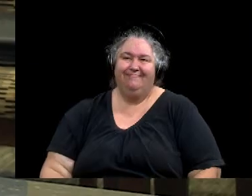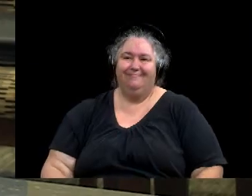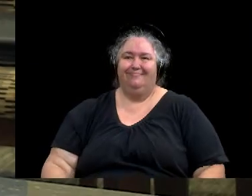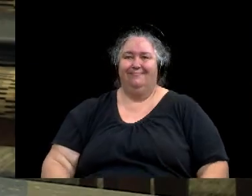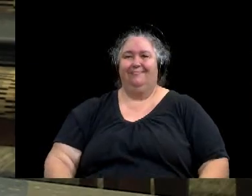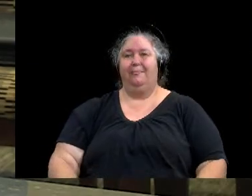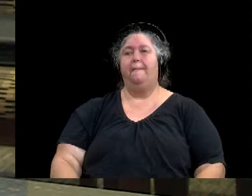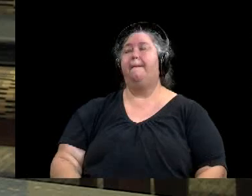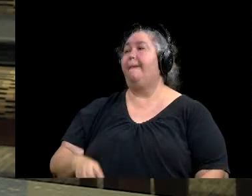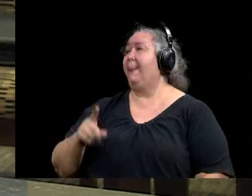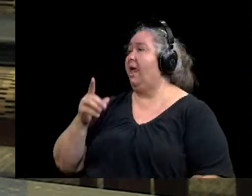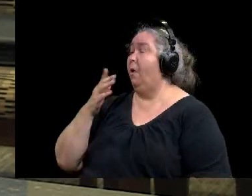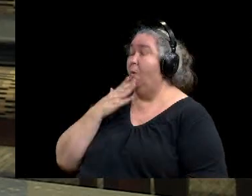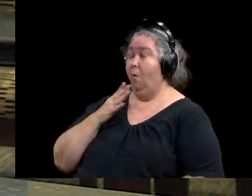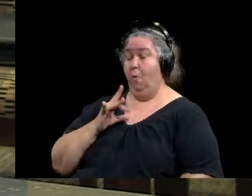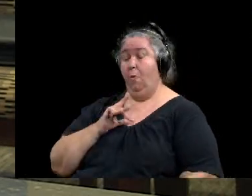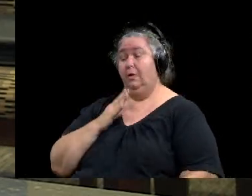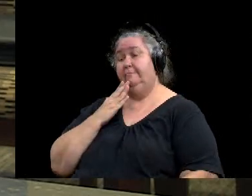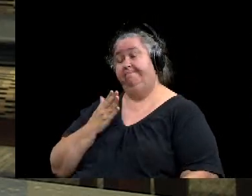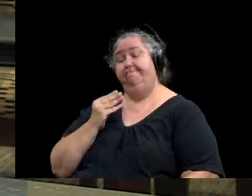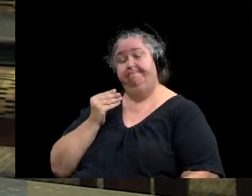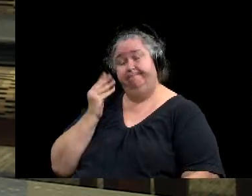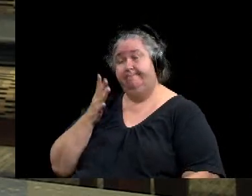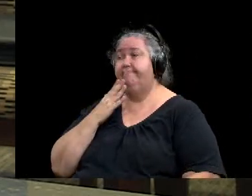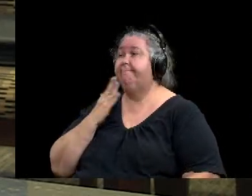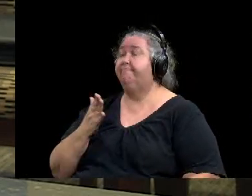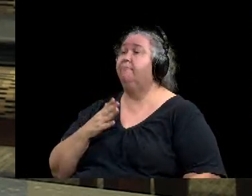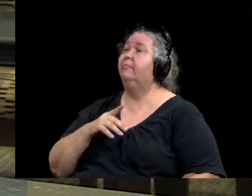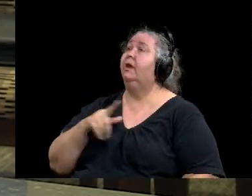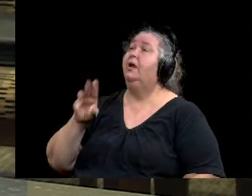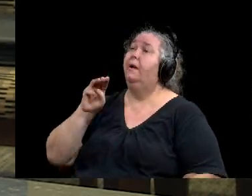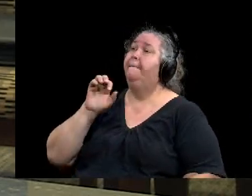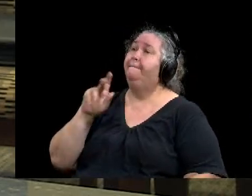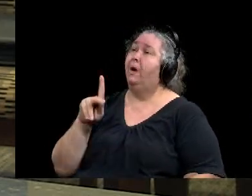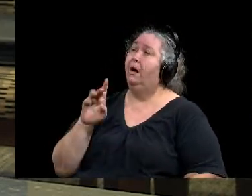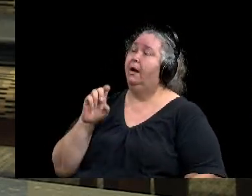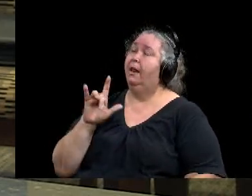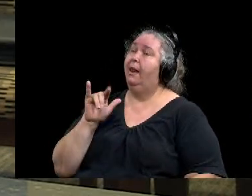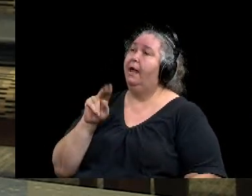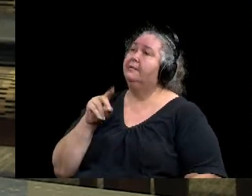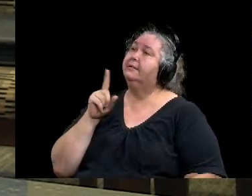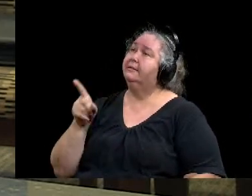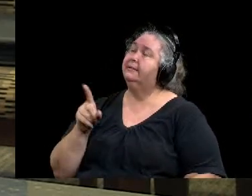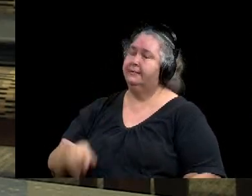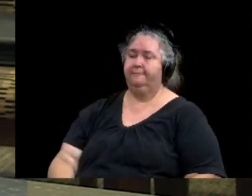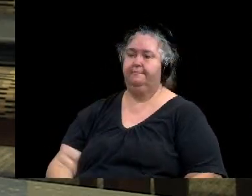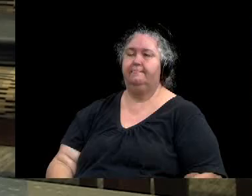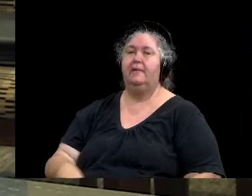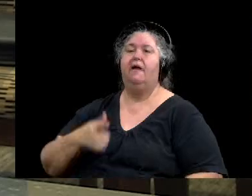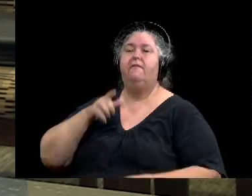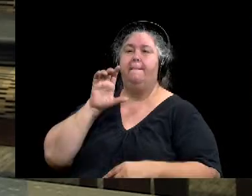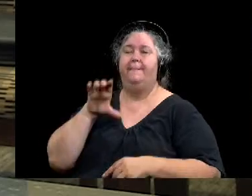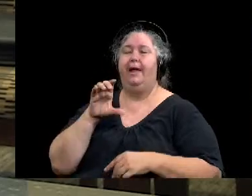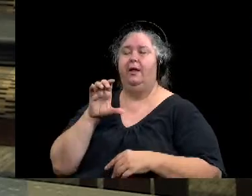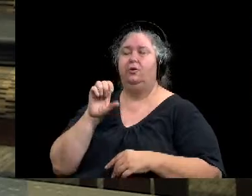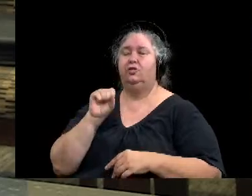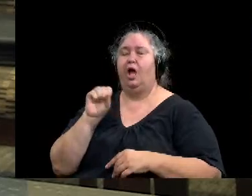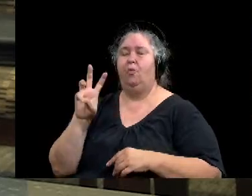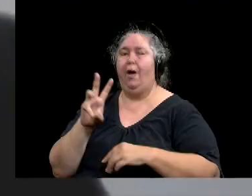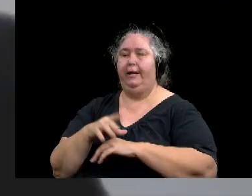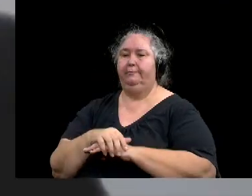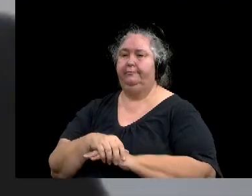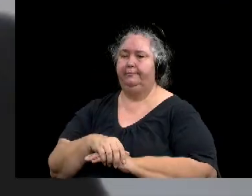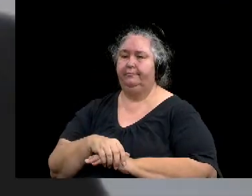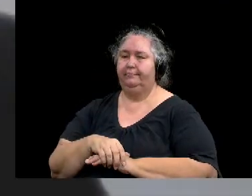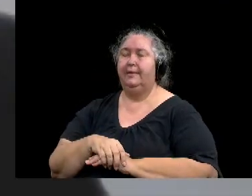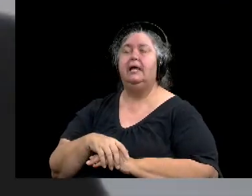Okay, great information, great information. Let's go to Dr. Mark Eliason with Baylor Scott & White Hillcrest. Dr. Eliason? Good afternoon and